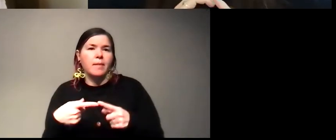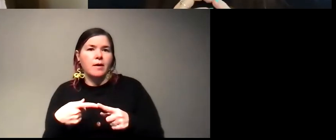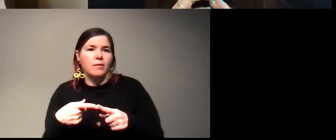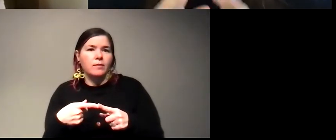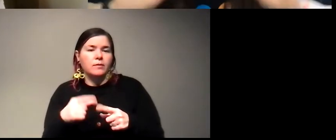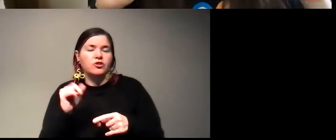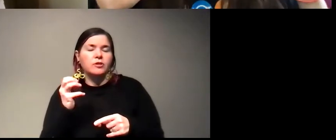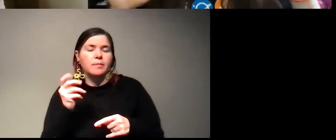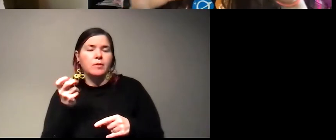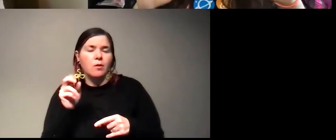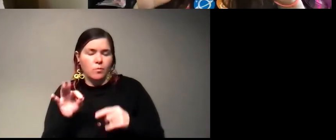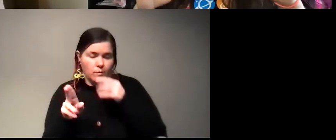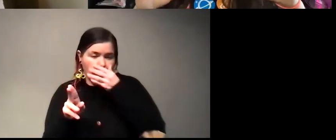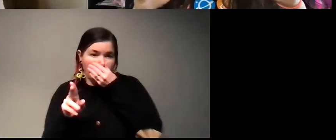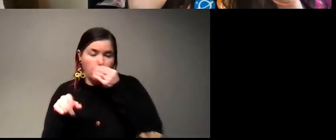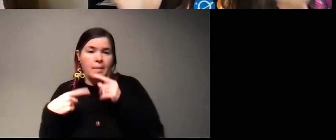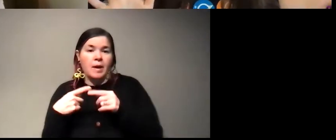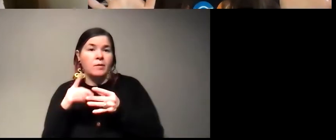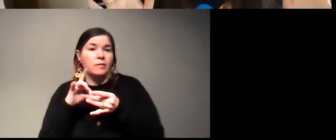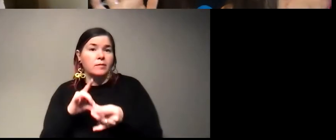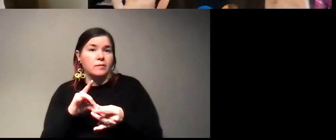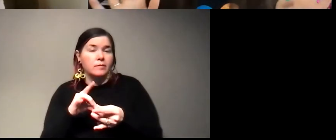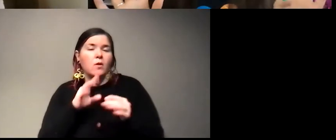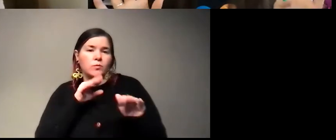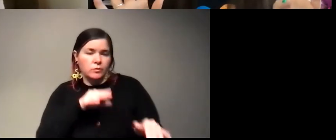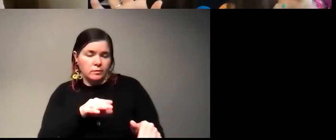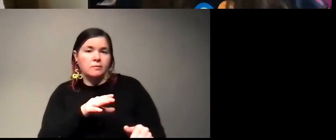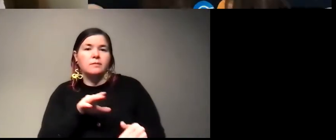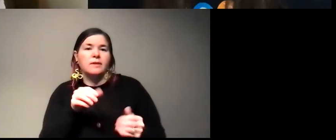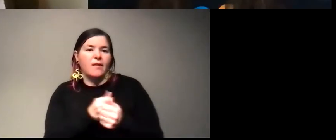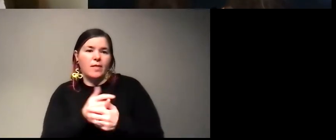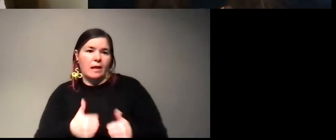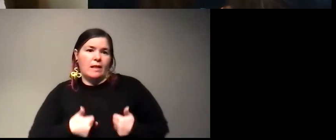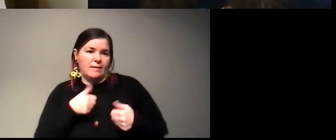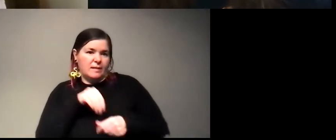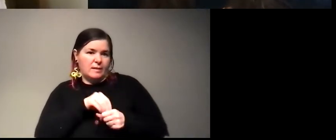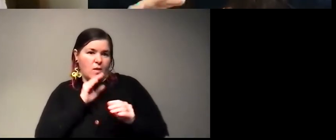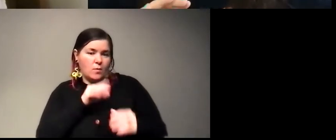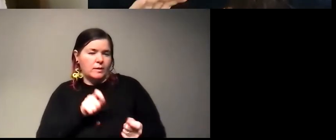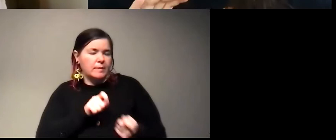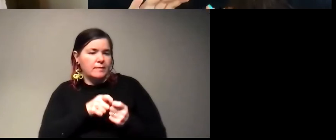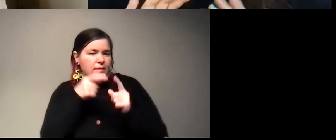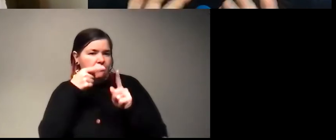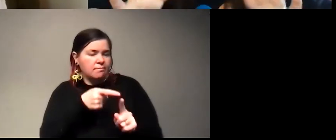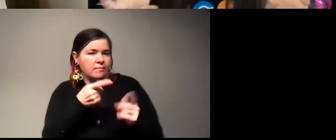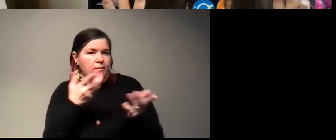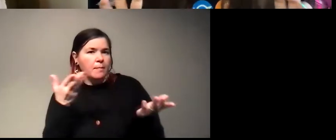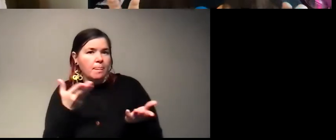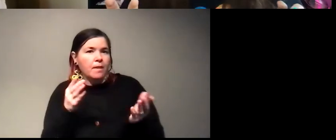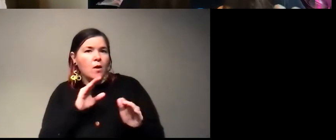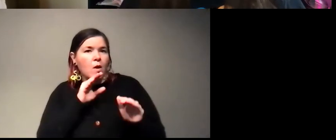with Jimmy Burnett all about the ocean and all the things that live within it, and specifically